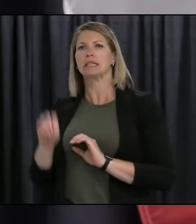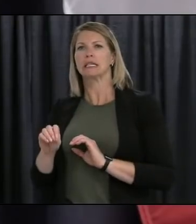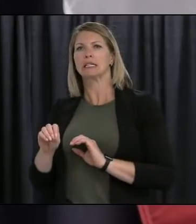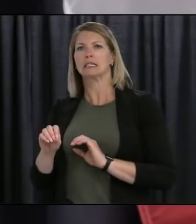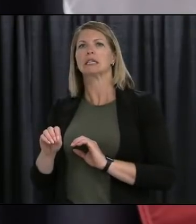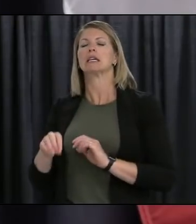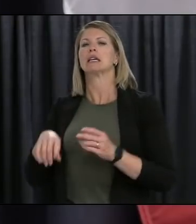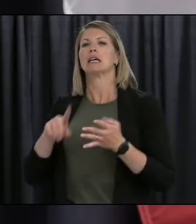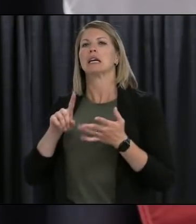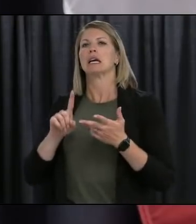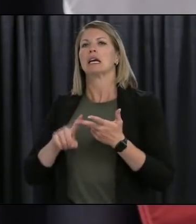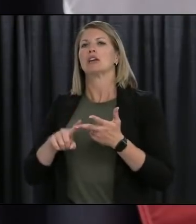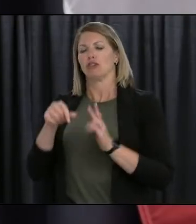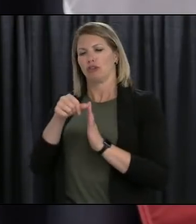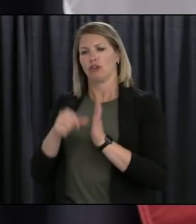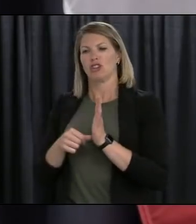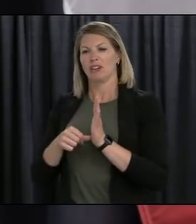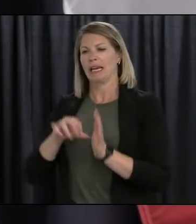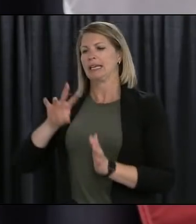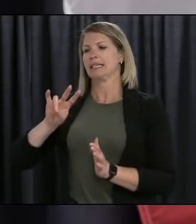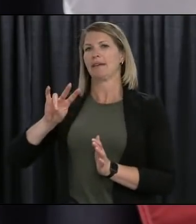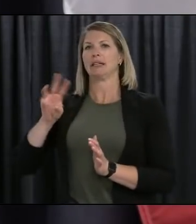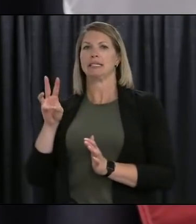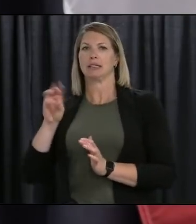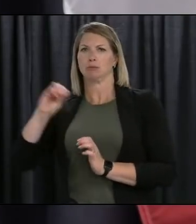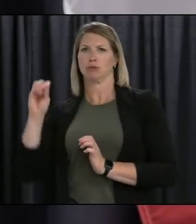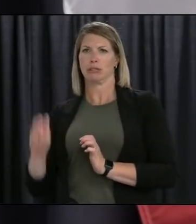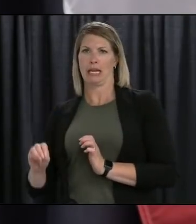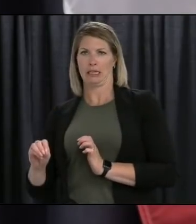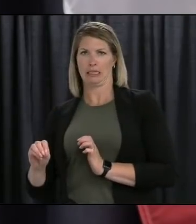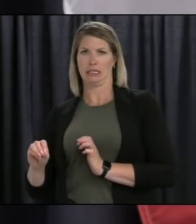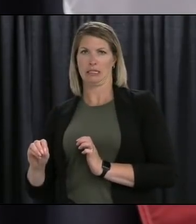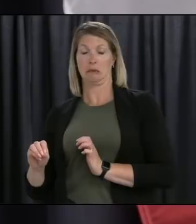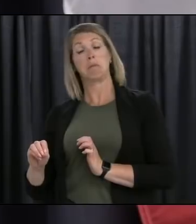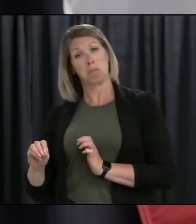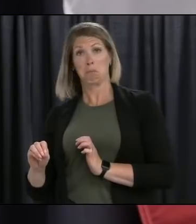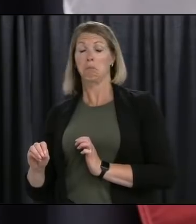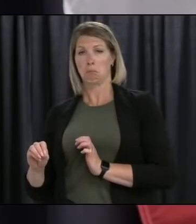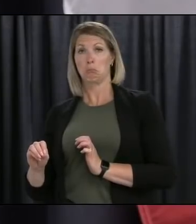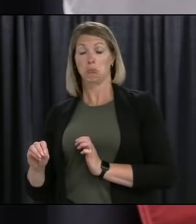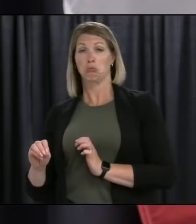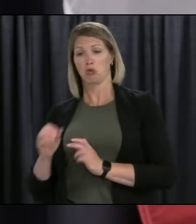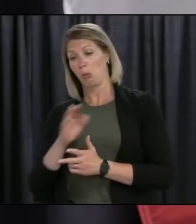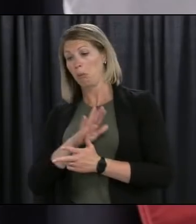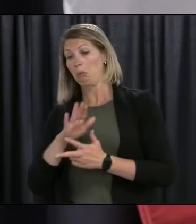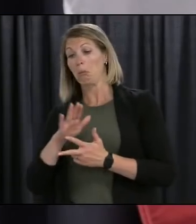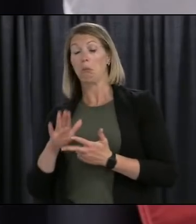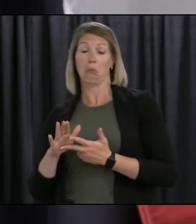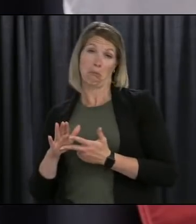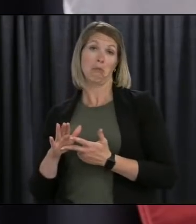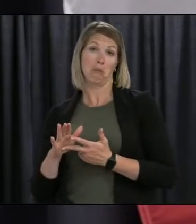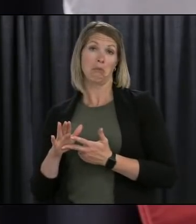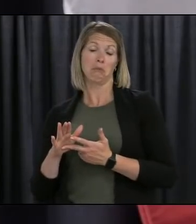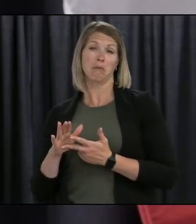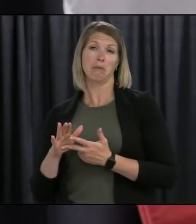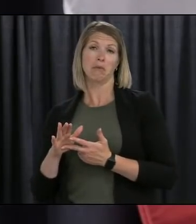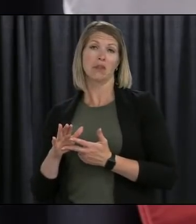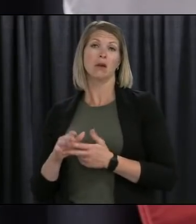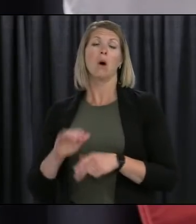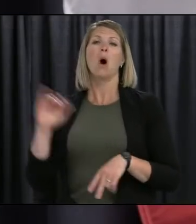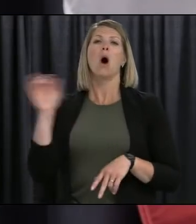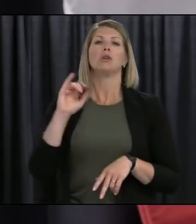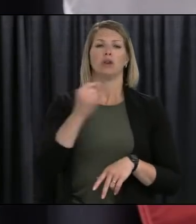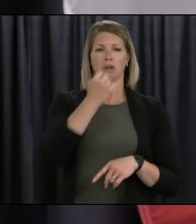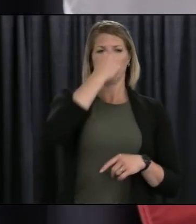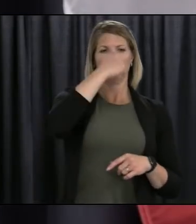a 76% return to pre-COVID levels. The issue around endoscopy, that's